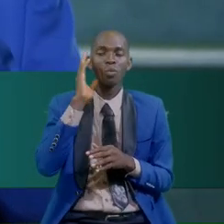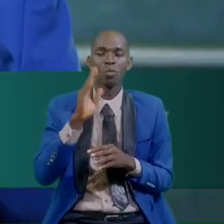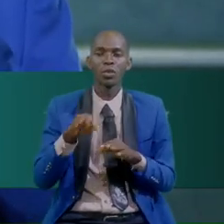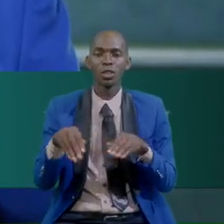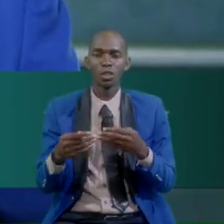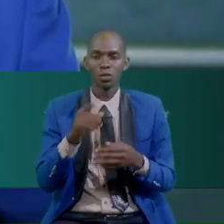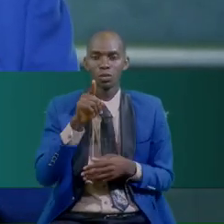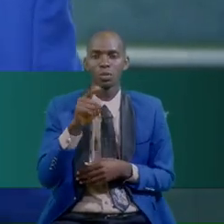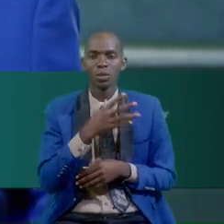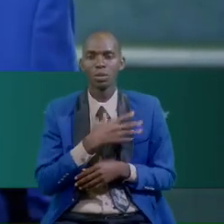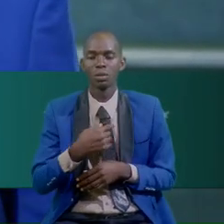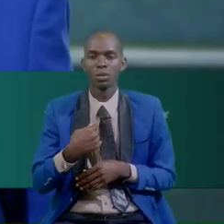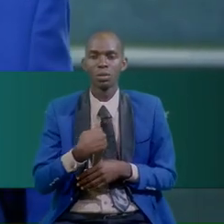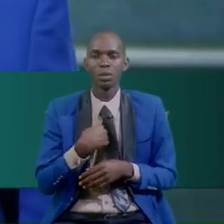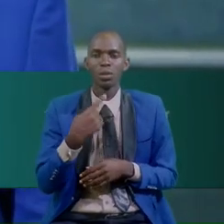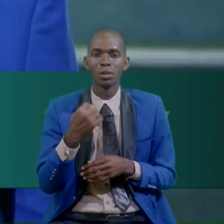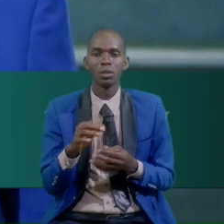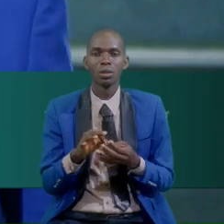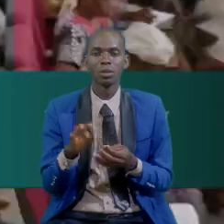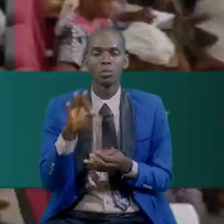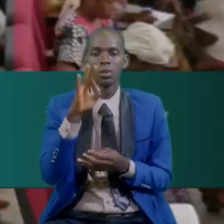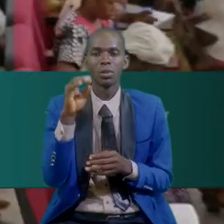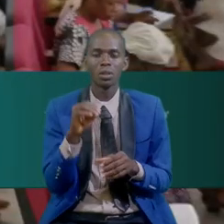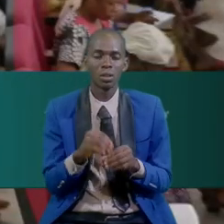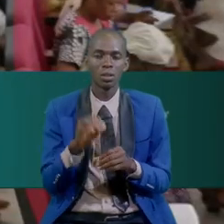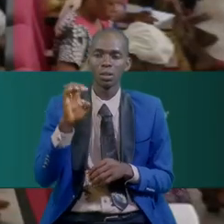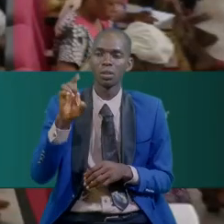I the spirit in Elijah.